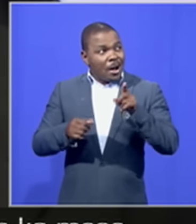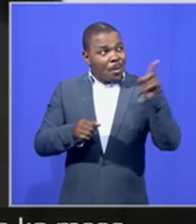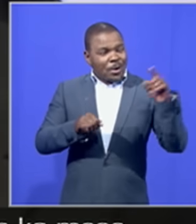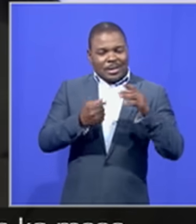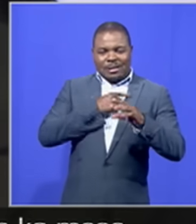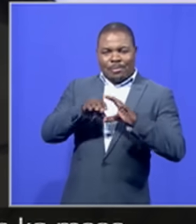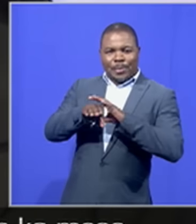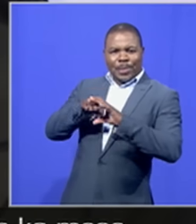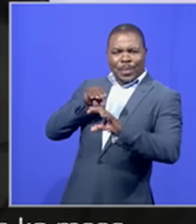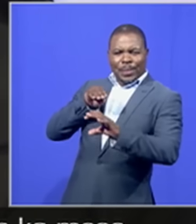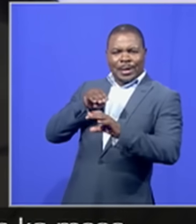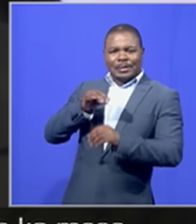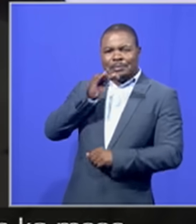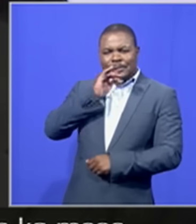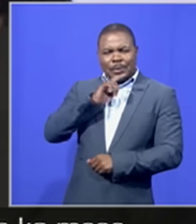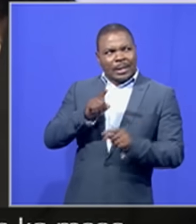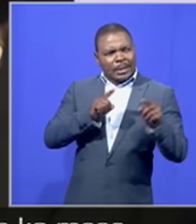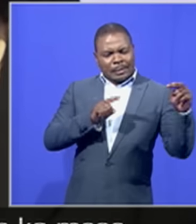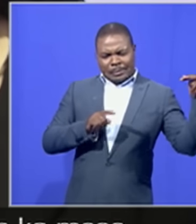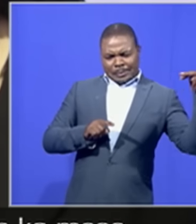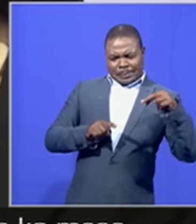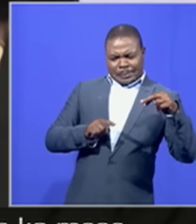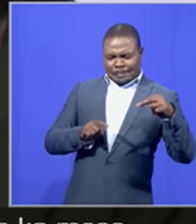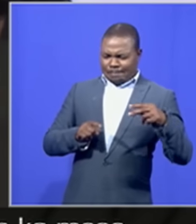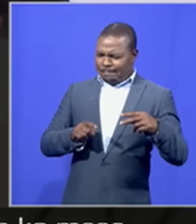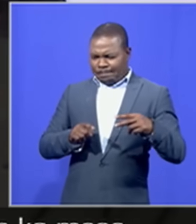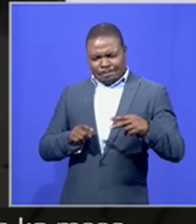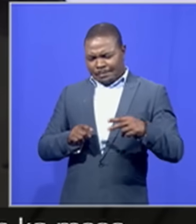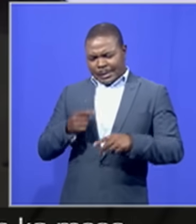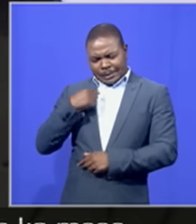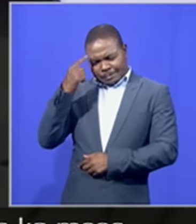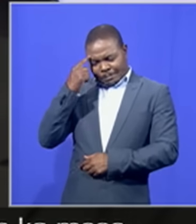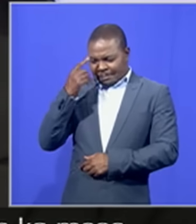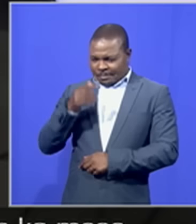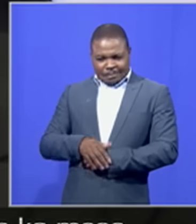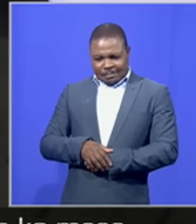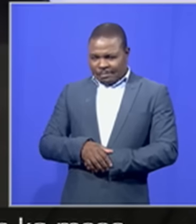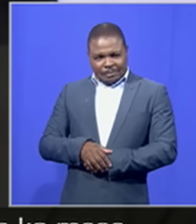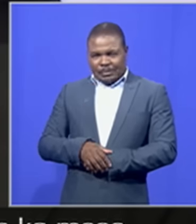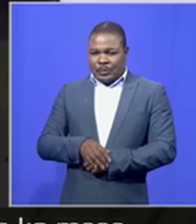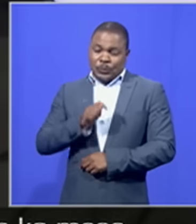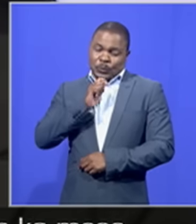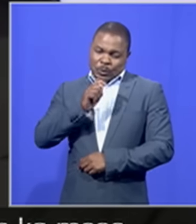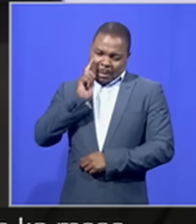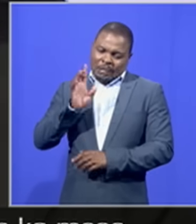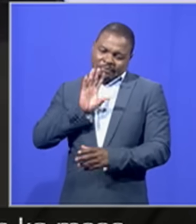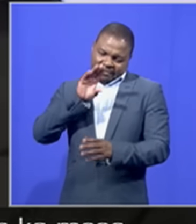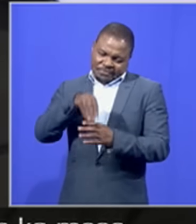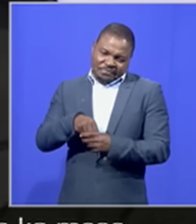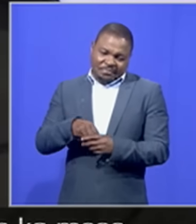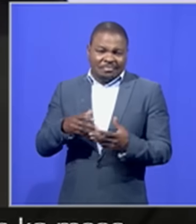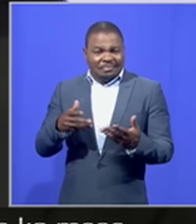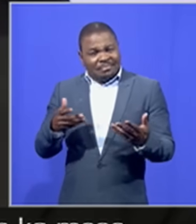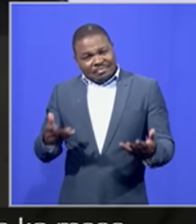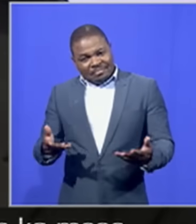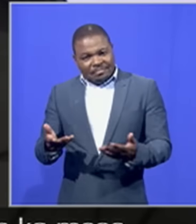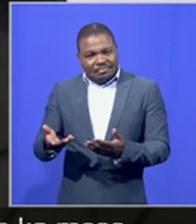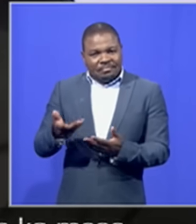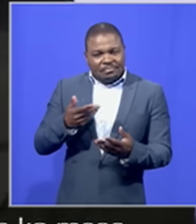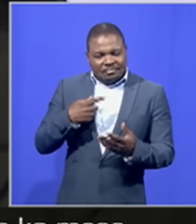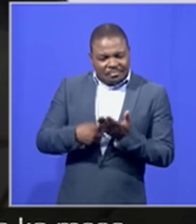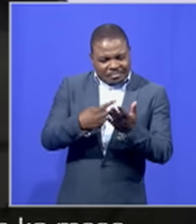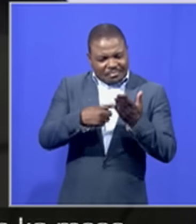bona ho baka hore ba shebe tabena ba re tlameile hore ne re tswele pele le rona ho ntso re bua ka